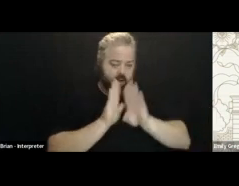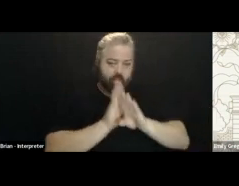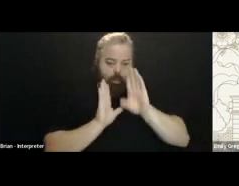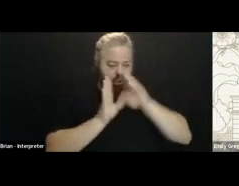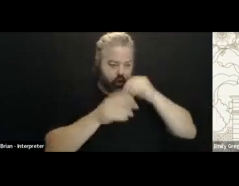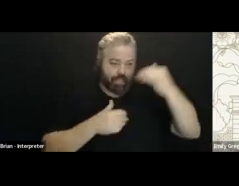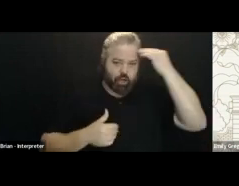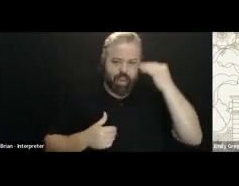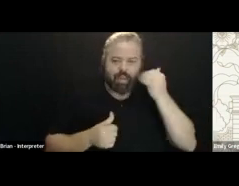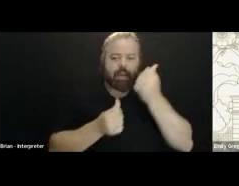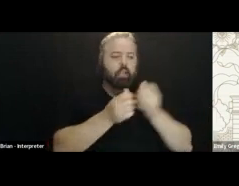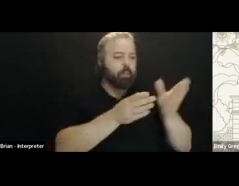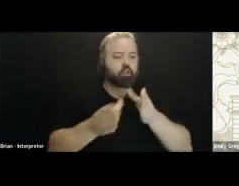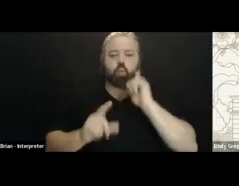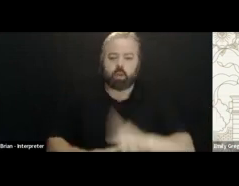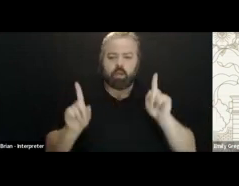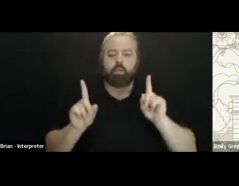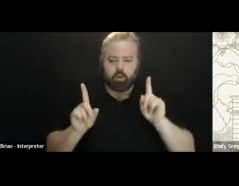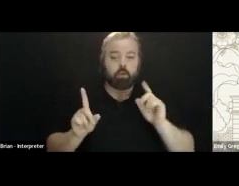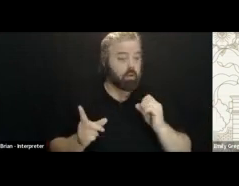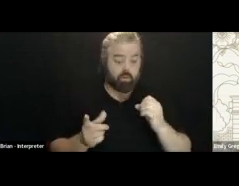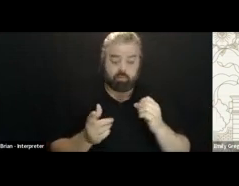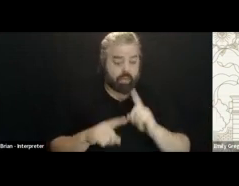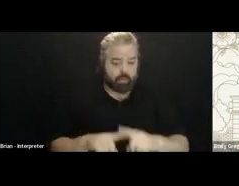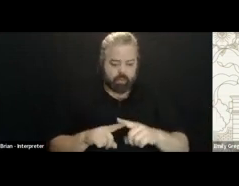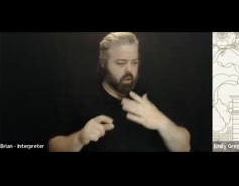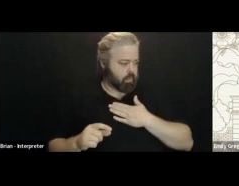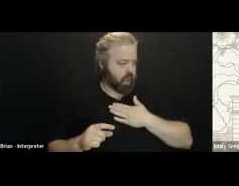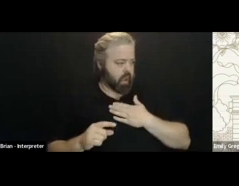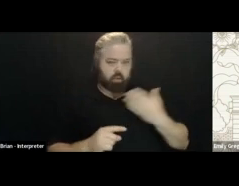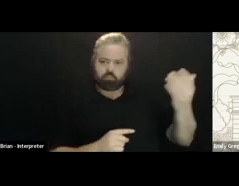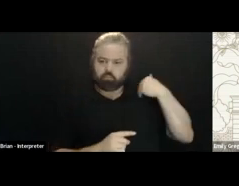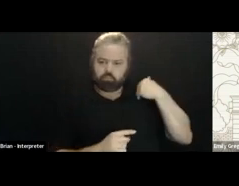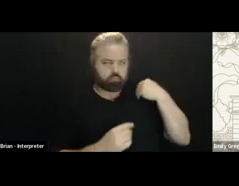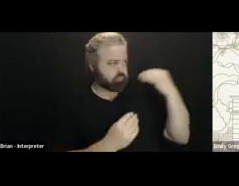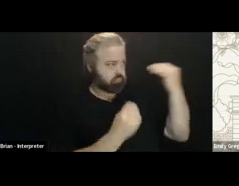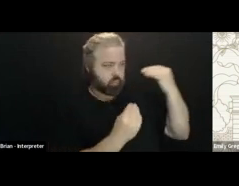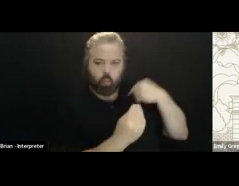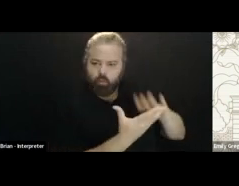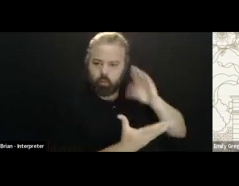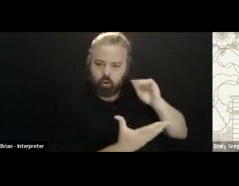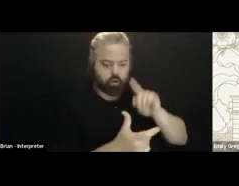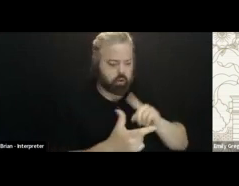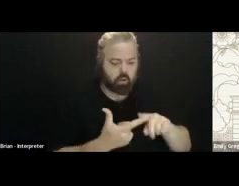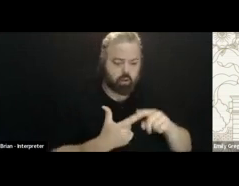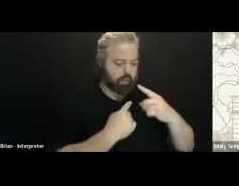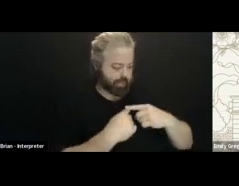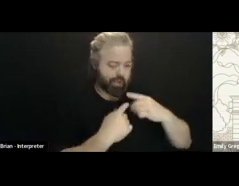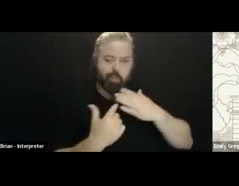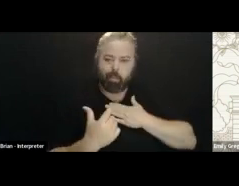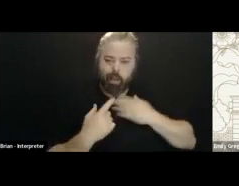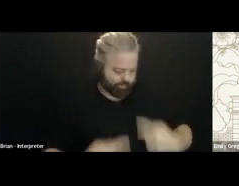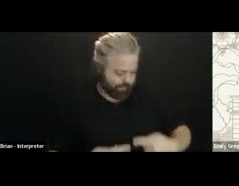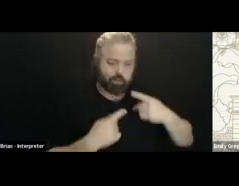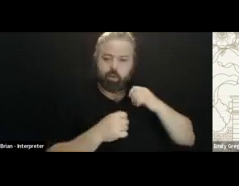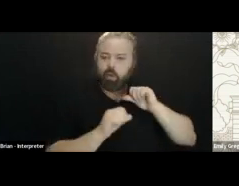of us. So it depends on what we're taught. It depends on our physical abilities. It depends on sort